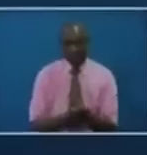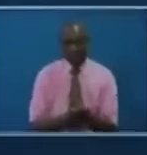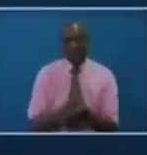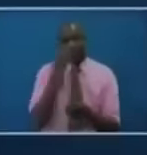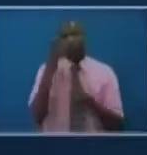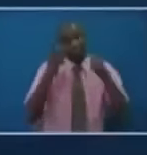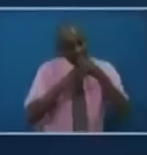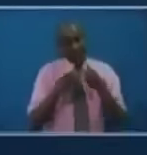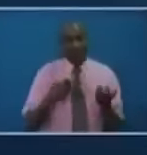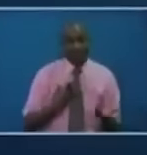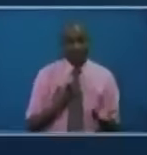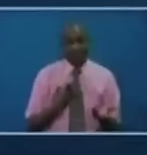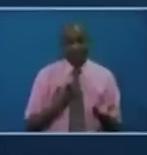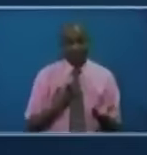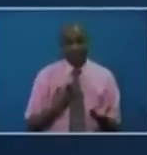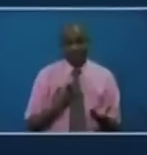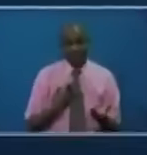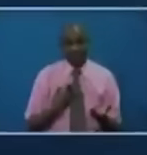you are